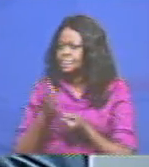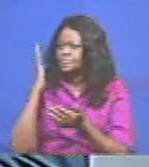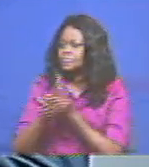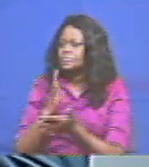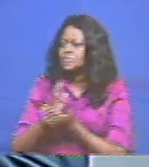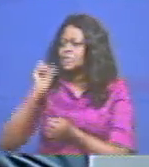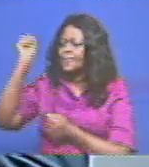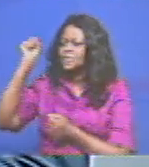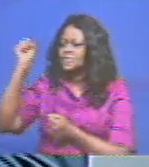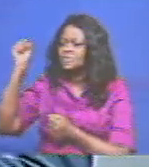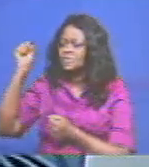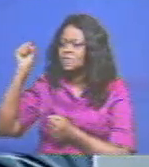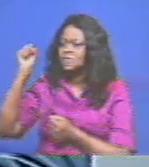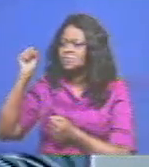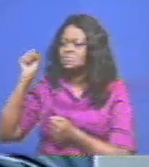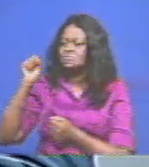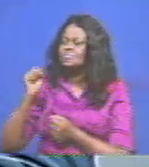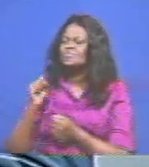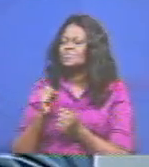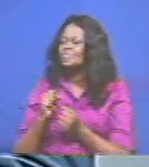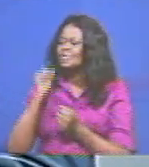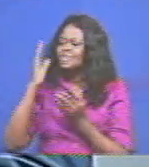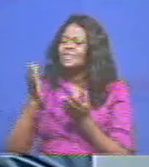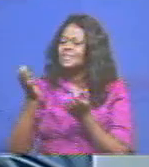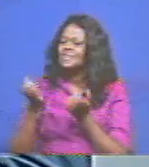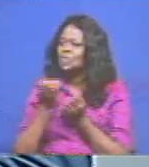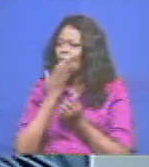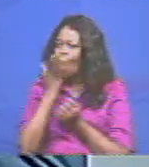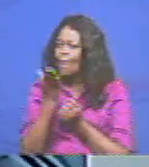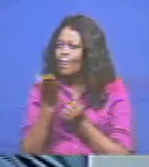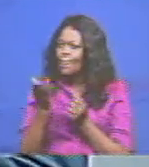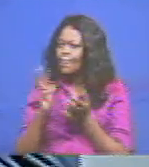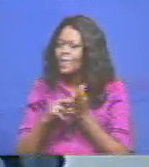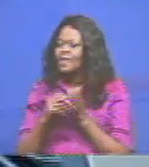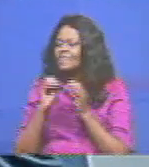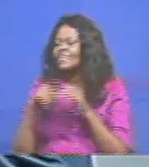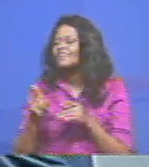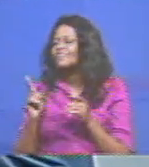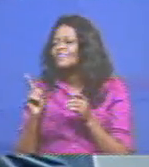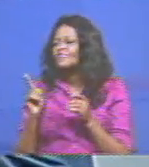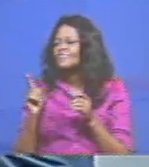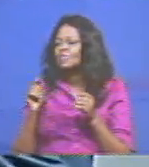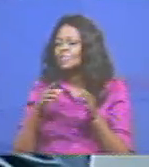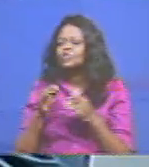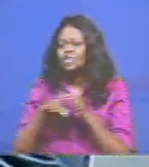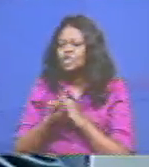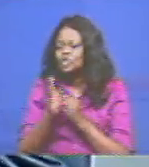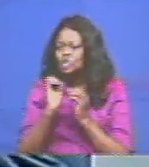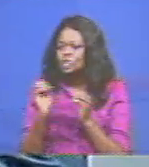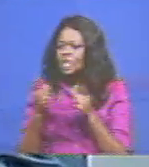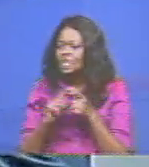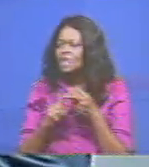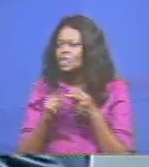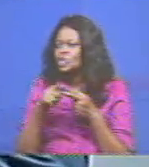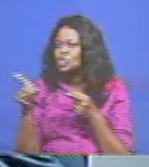politics, a politician needs some warmth. And therefore, if he has yes. no room to access you, yes. and you are not